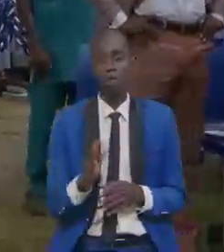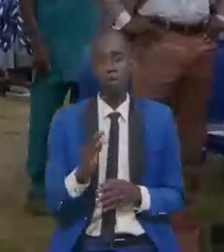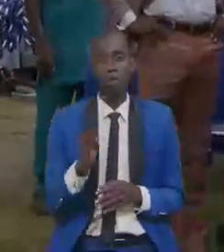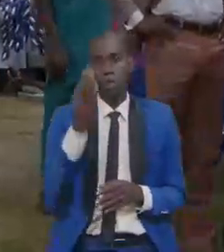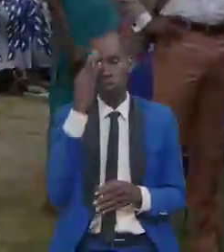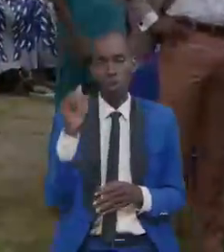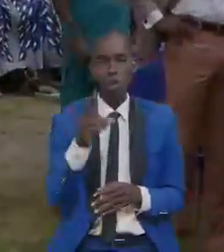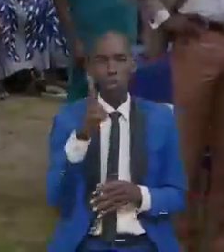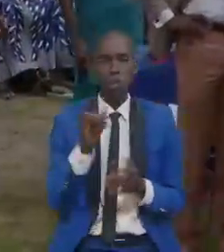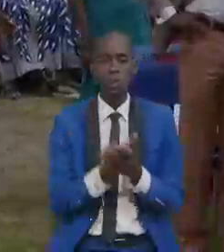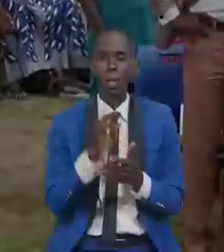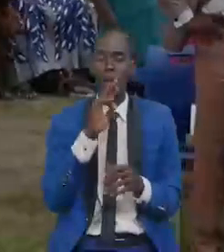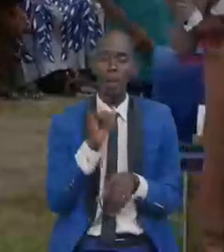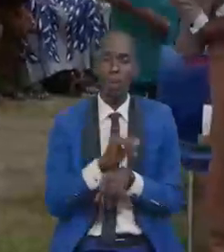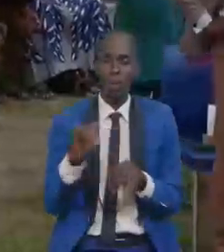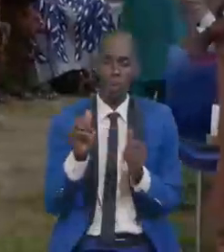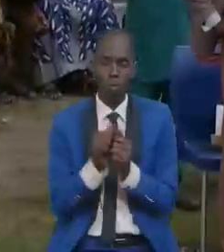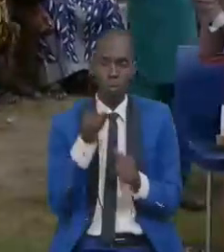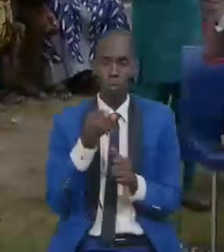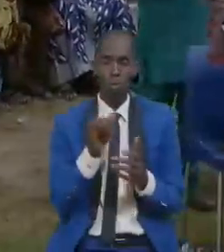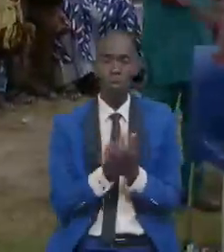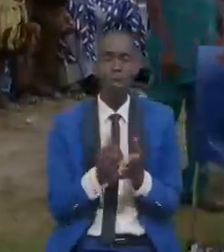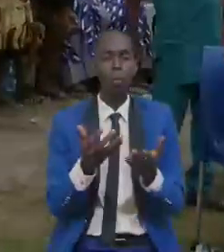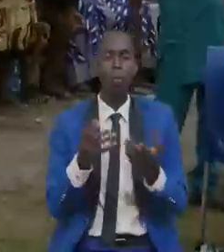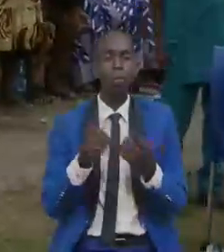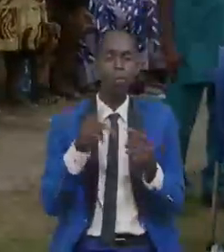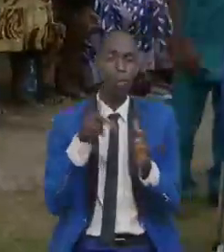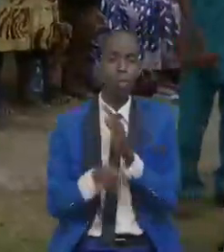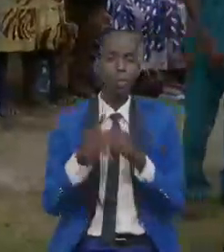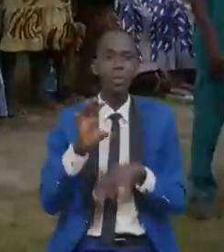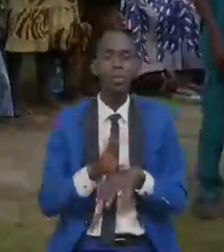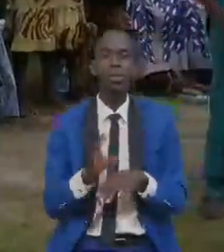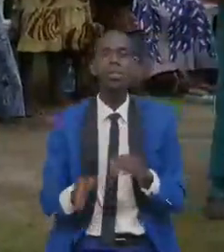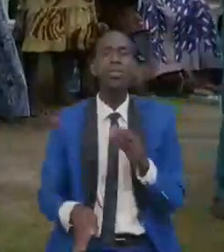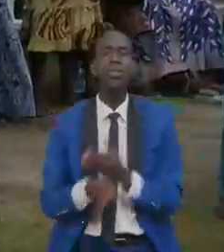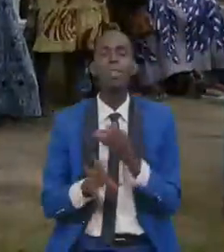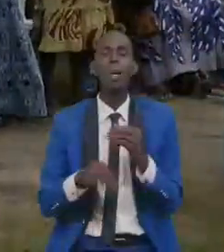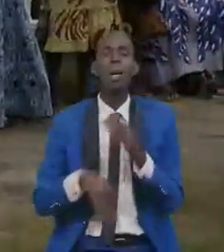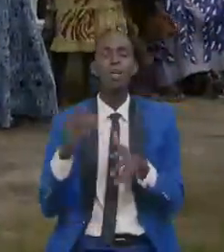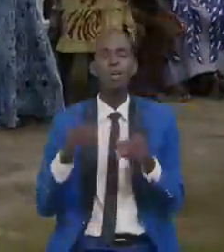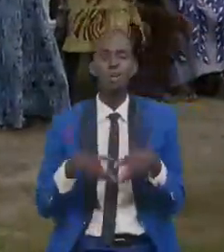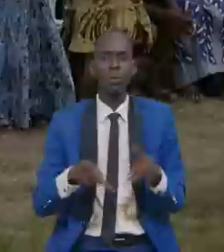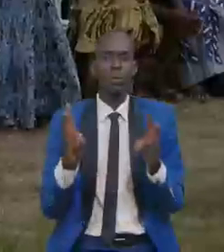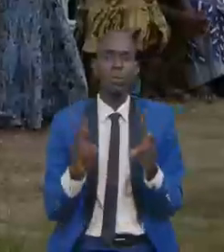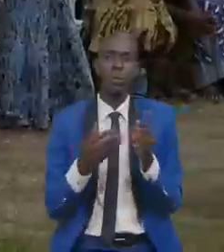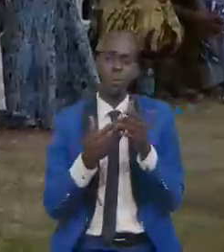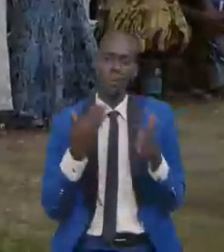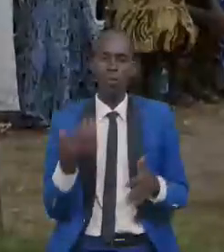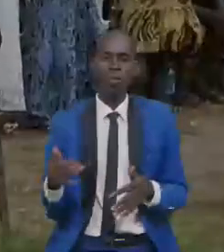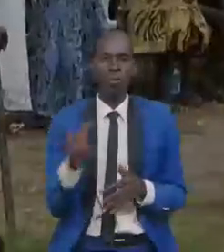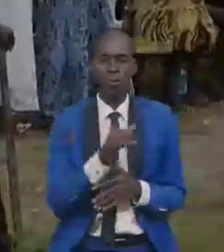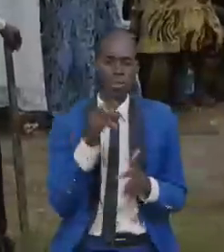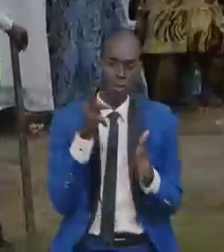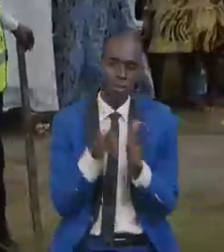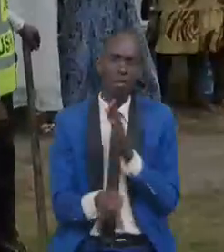you, that they want to kill the church, get them out of the way before they kill